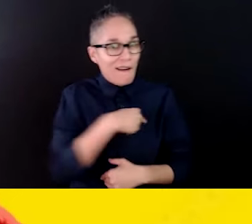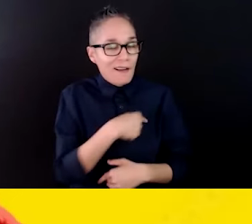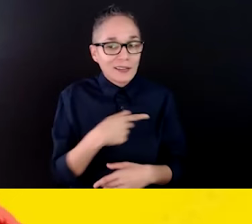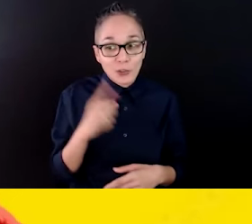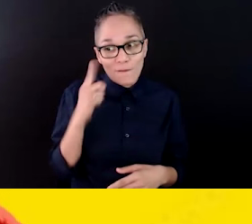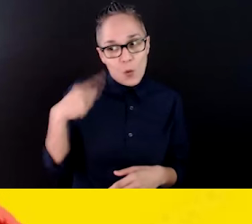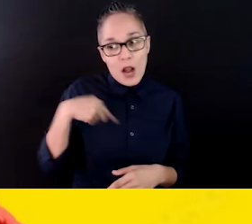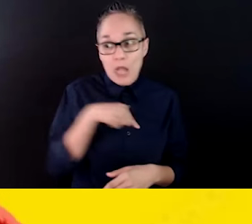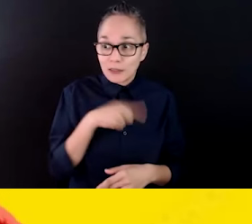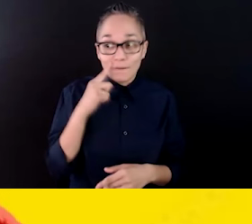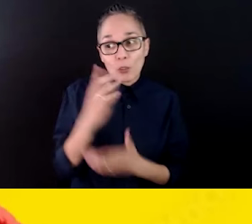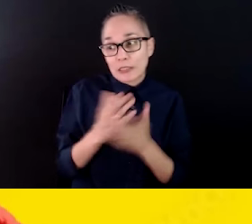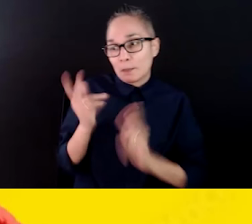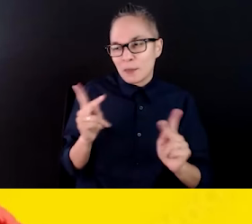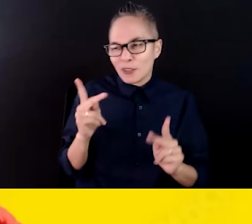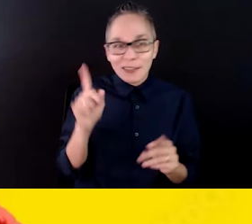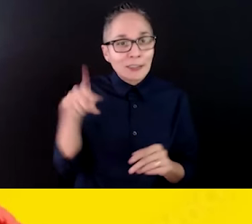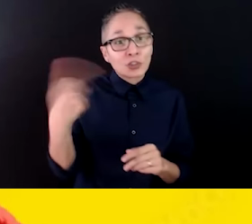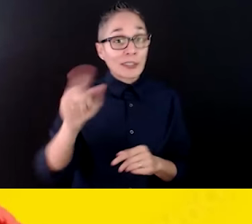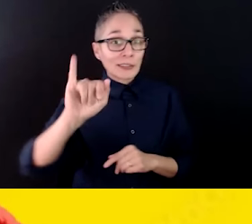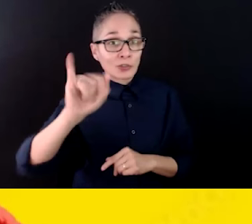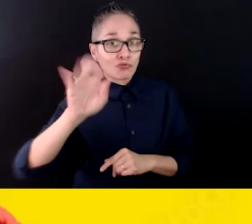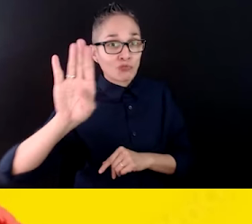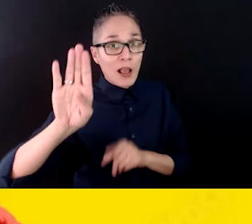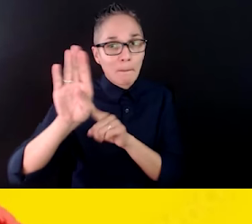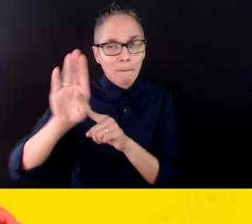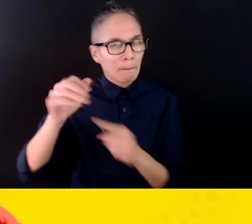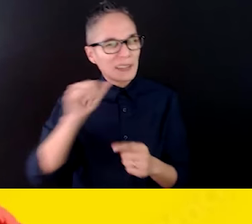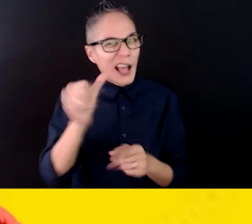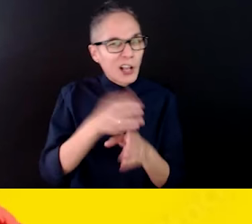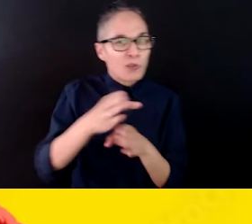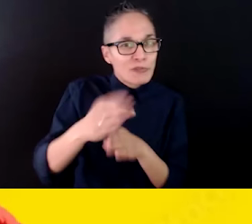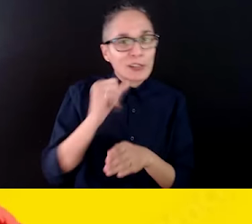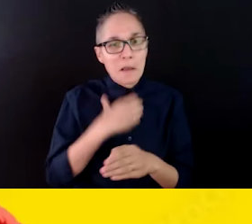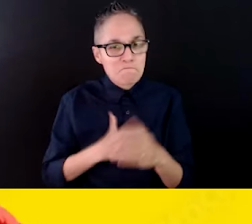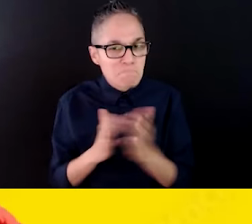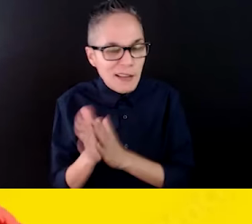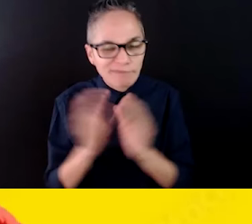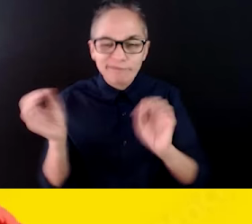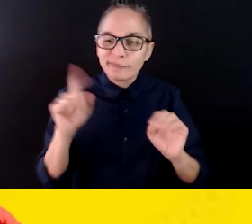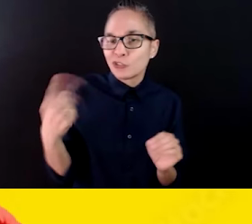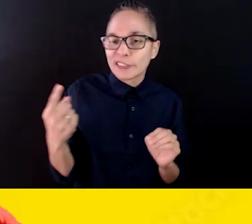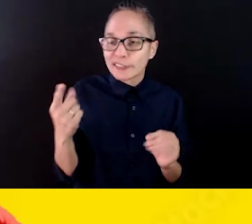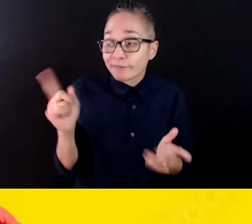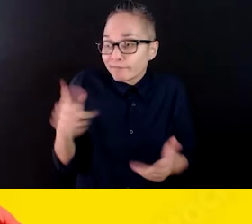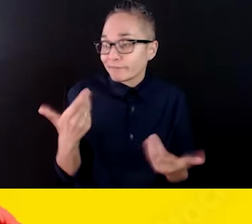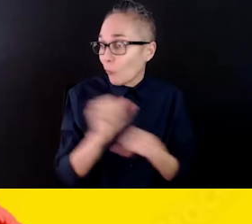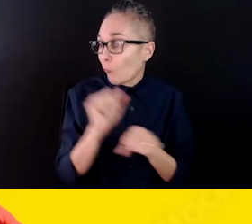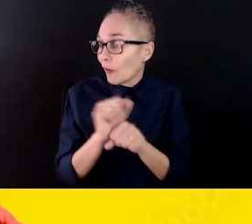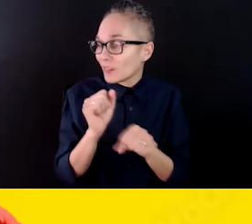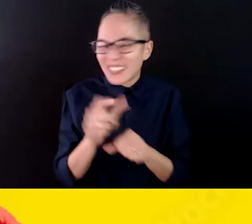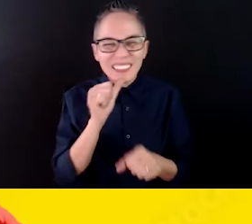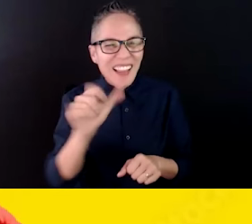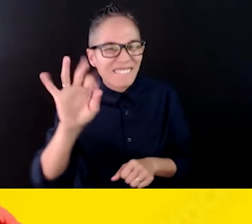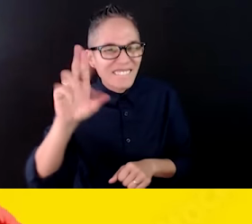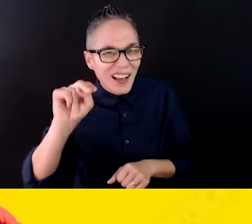a job. They're losing that love, that want, and now it's just a need. Without that want, it's not as fun. So